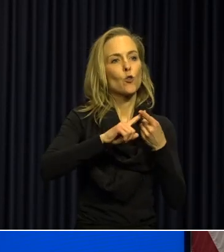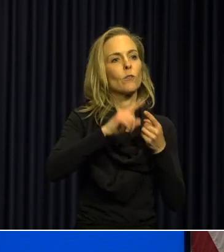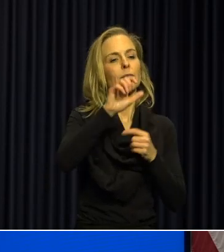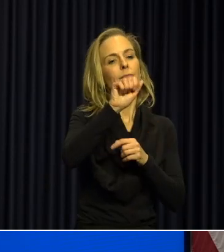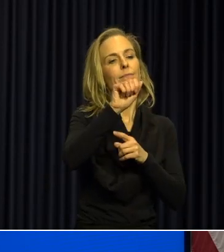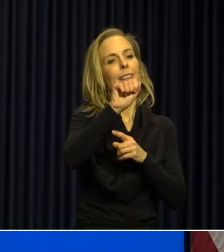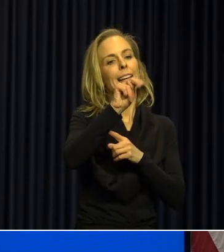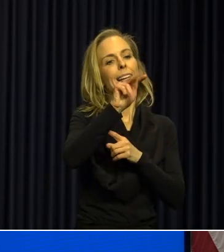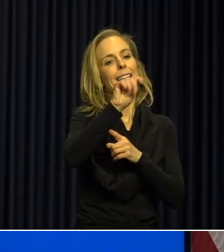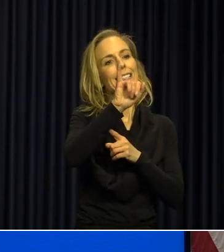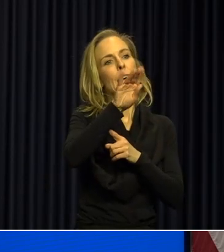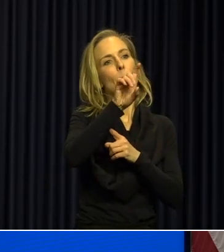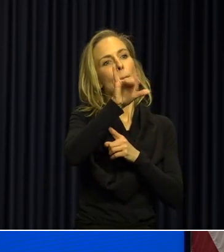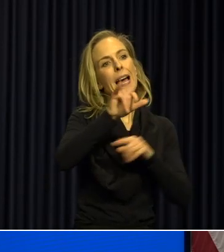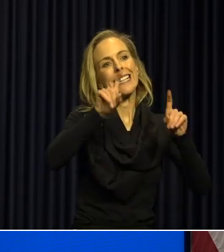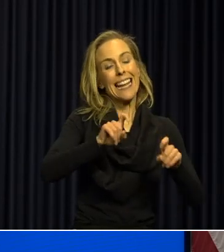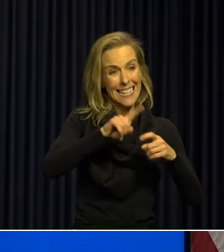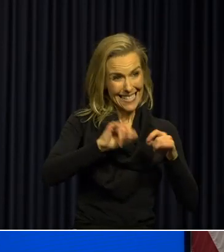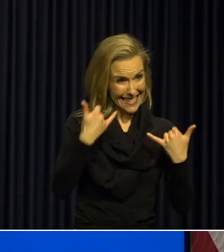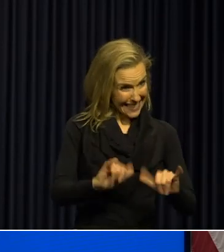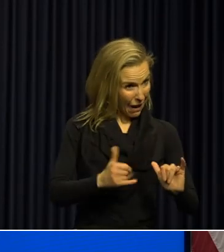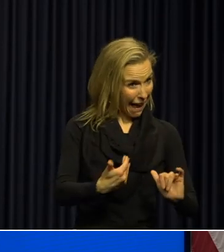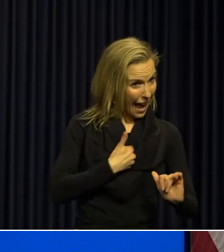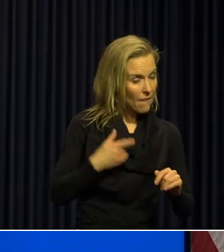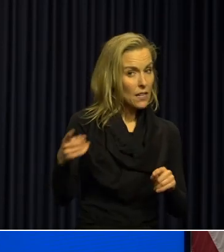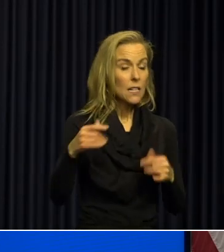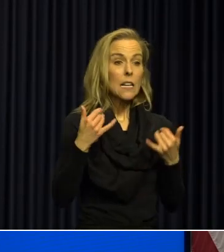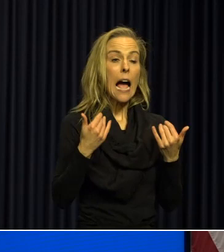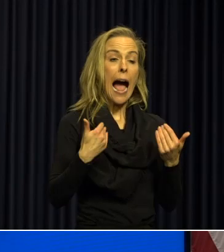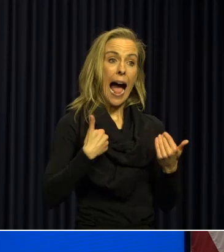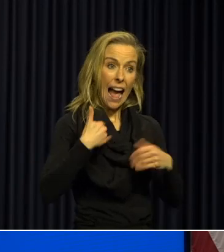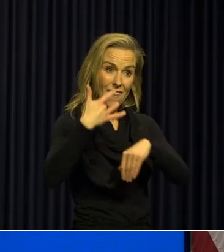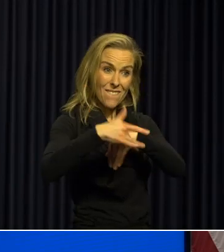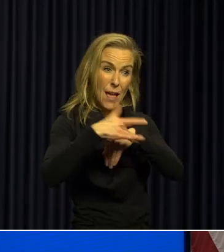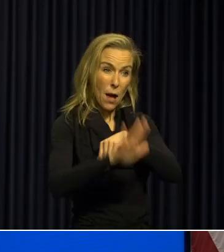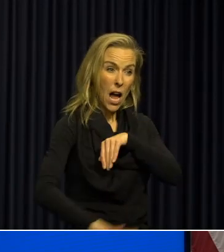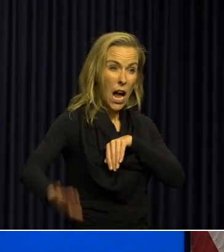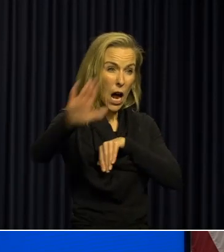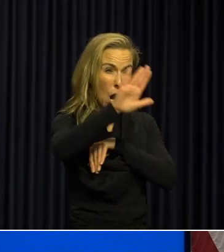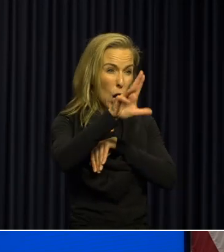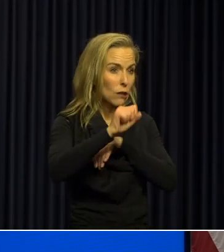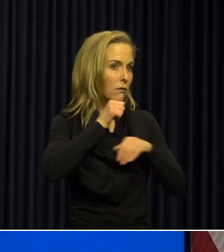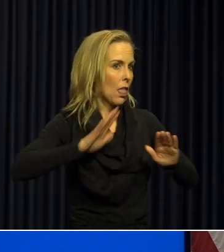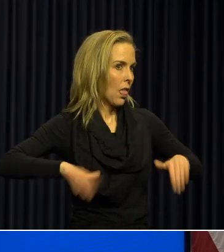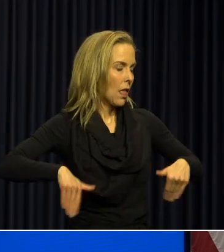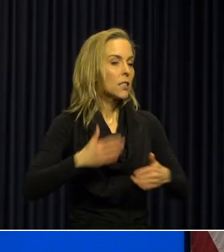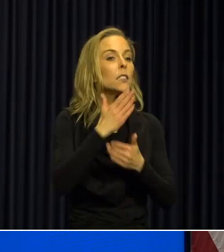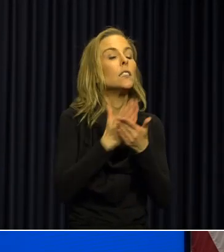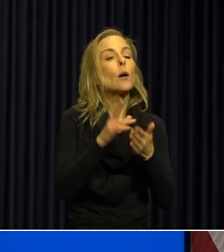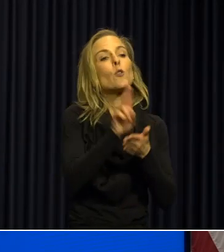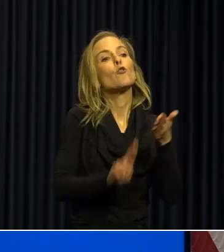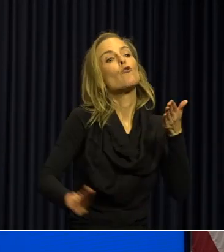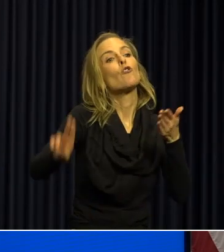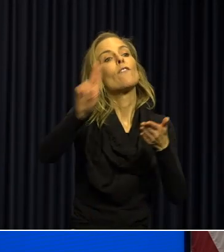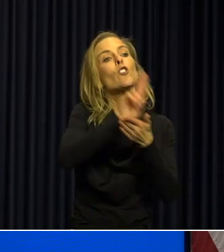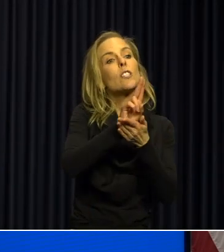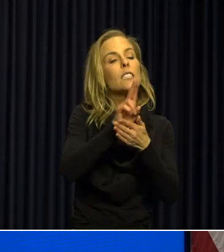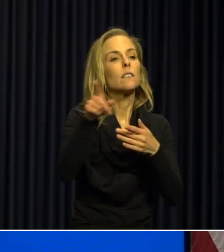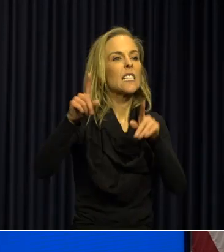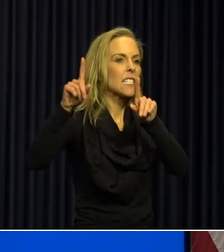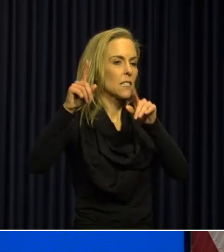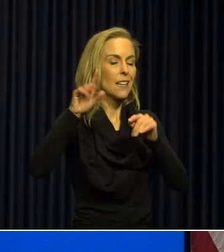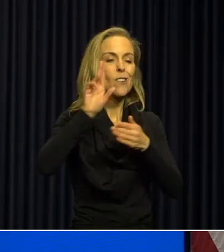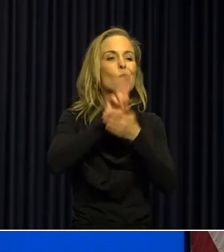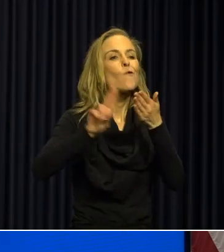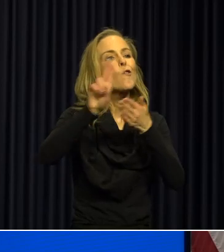antibody testing. They are still not widely available in the United States. Some of our universities are doing some pilots in